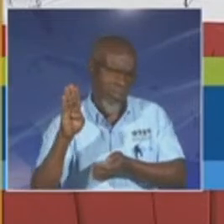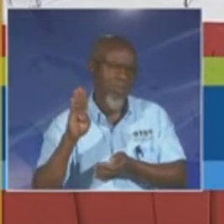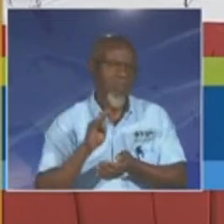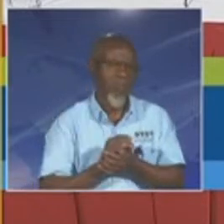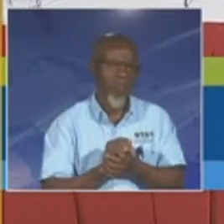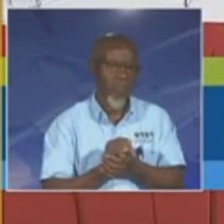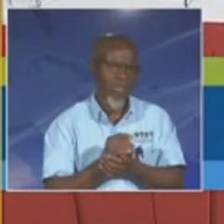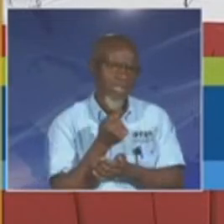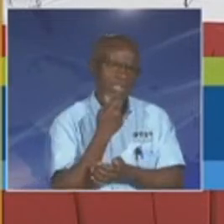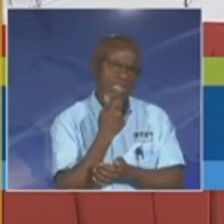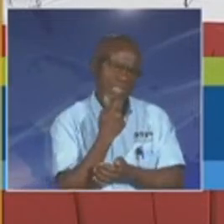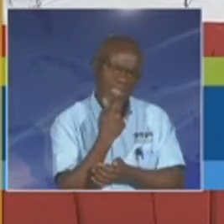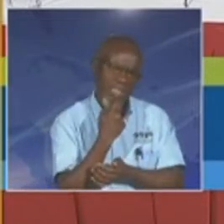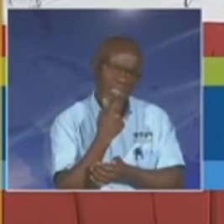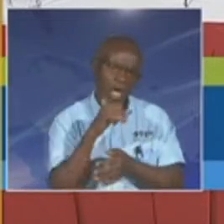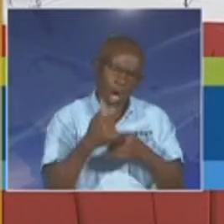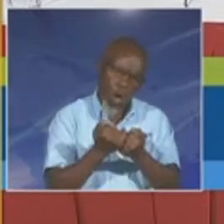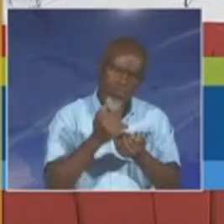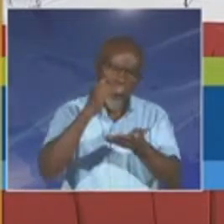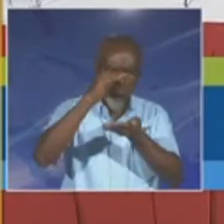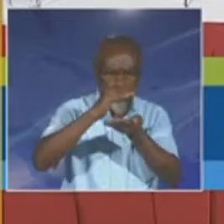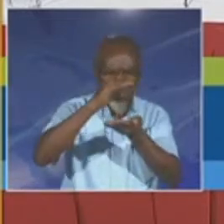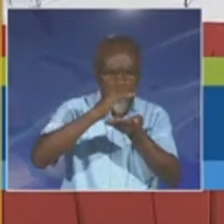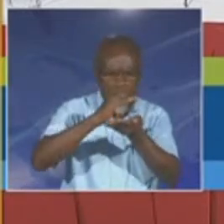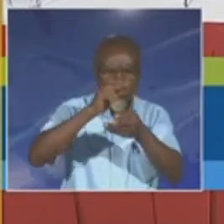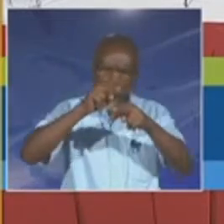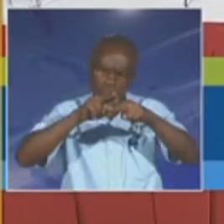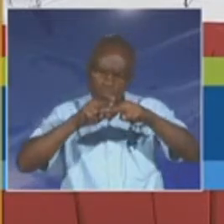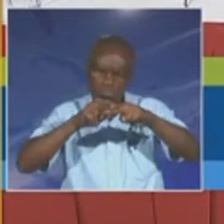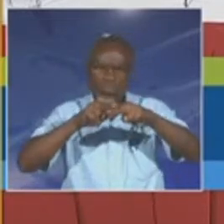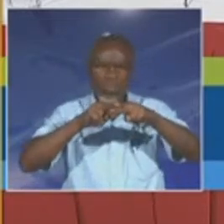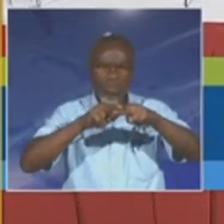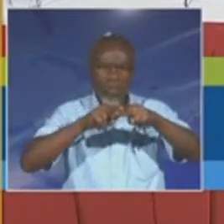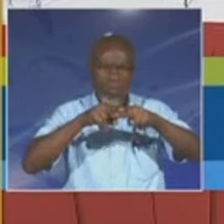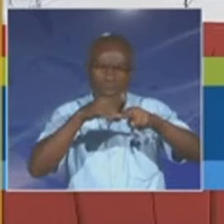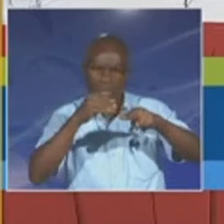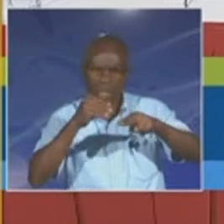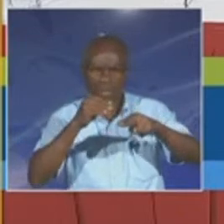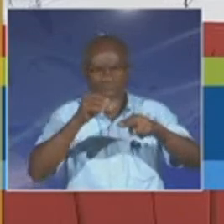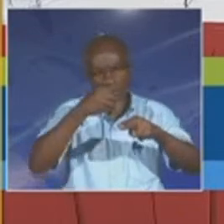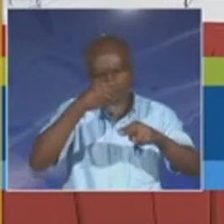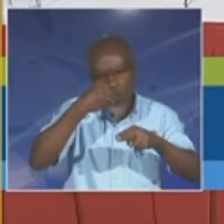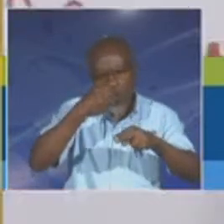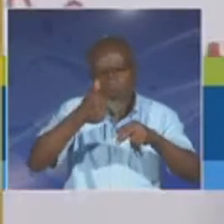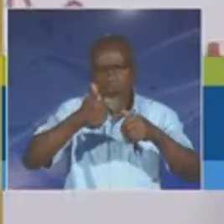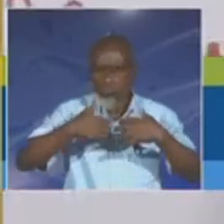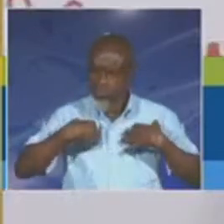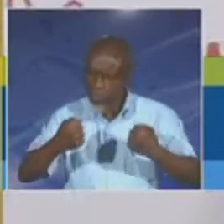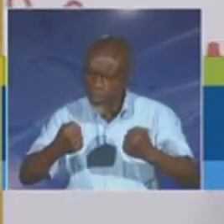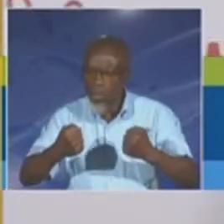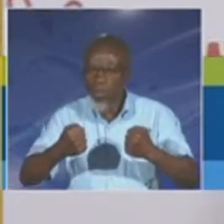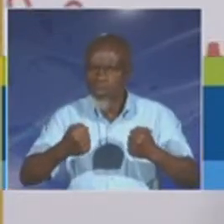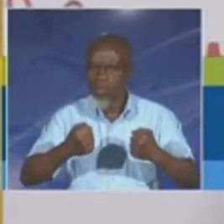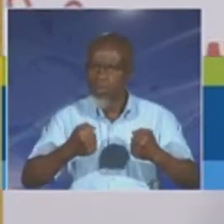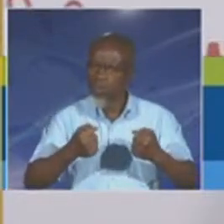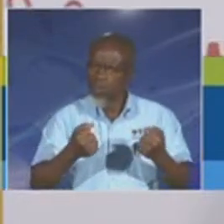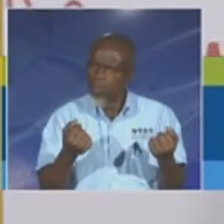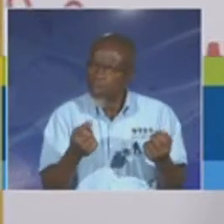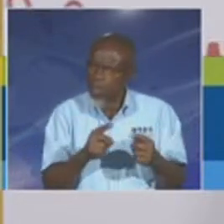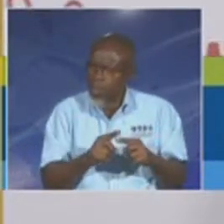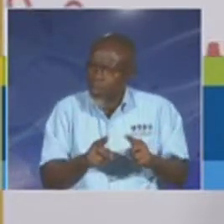So you gave us some tips for reducing salt, etc., and also for eating healthier, but